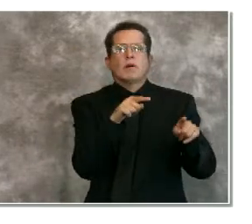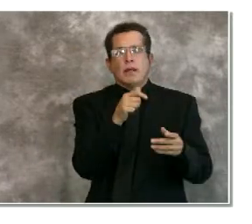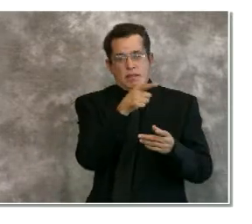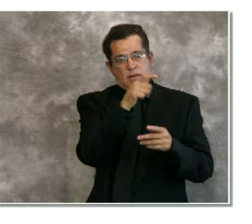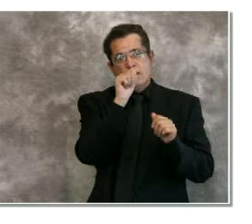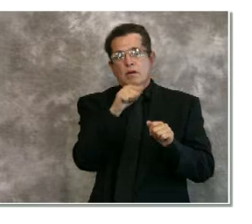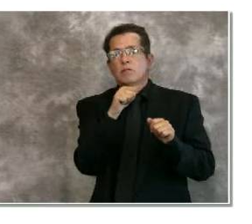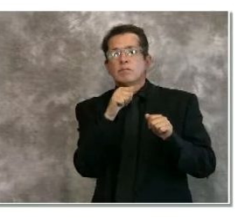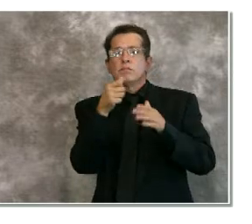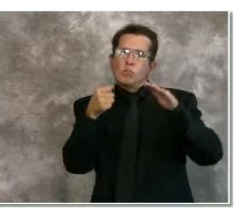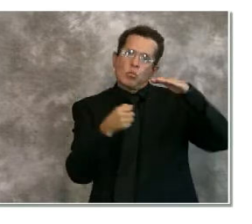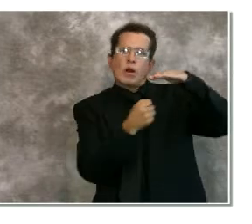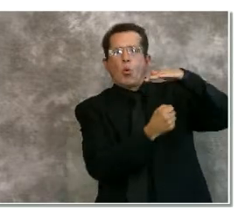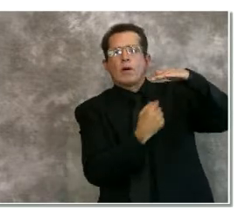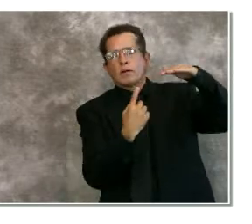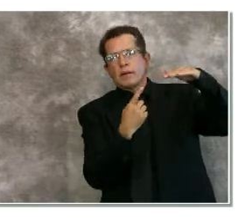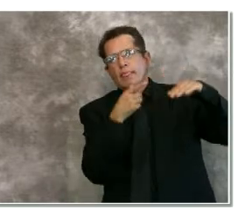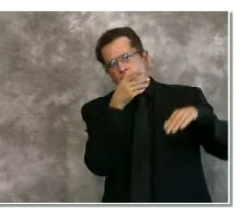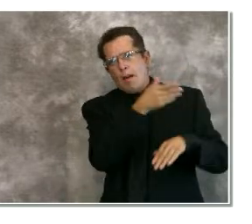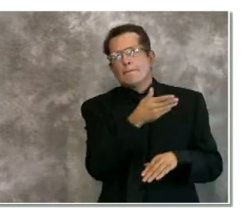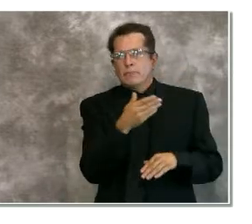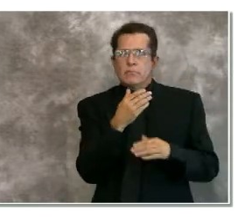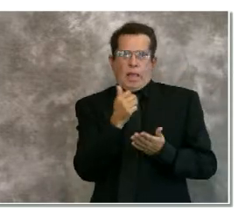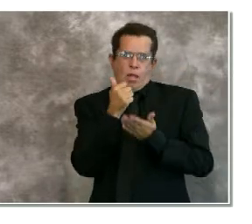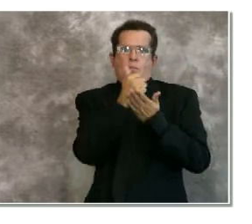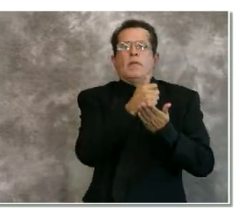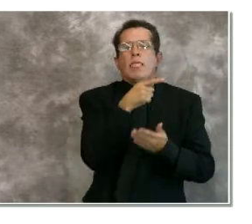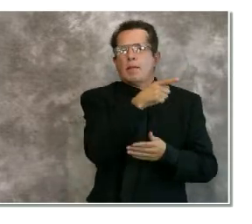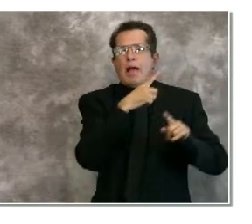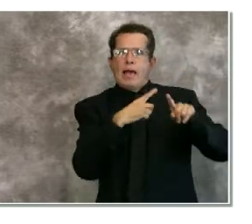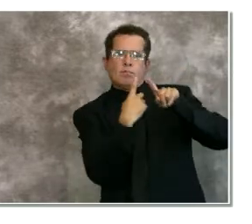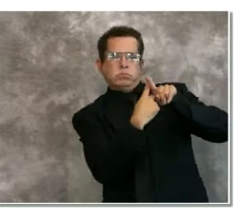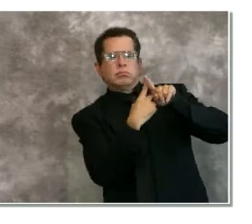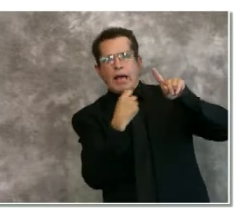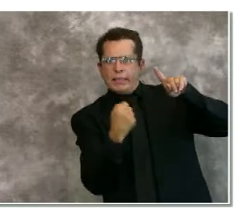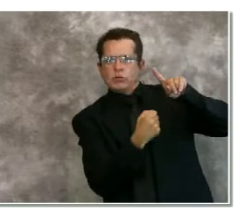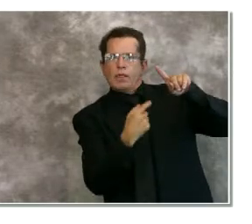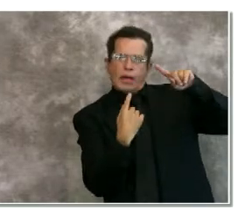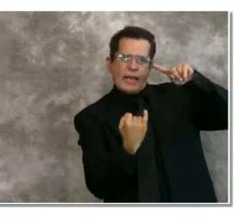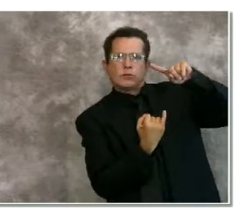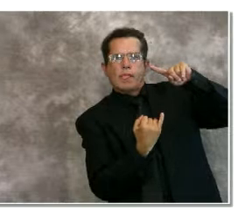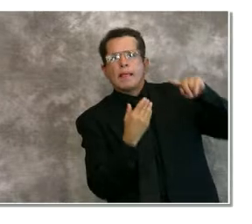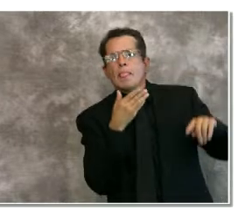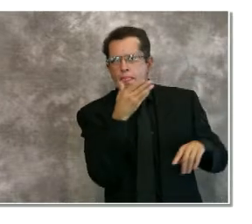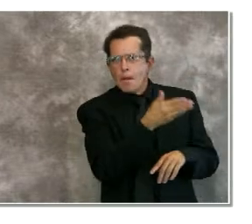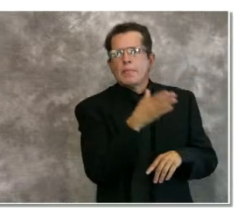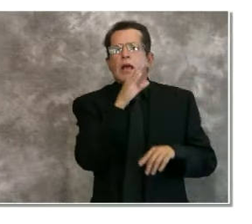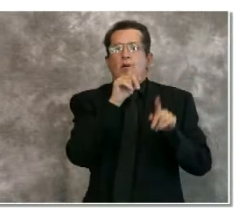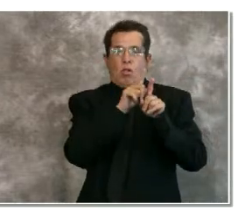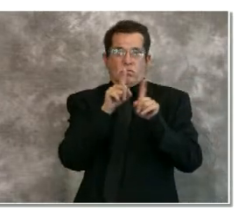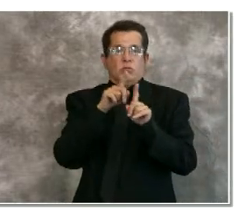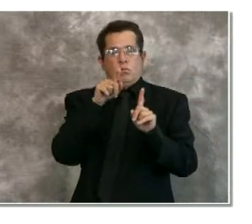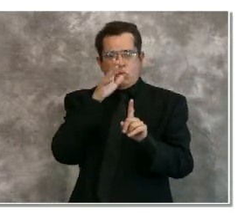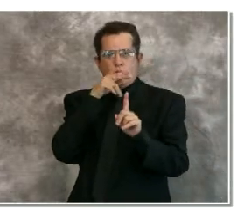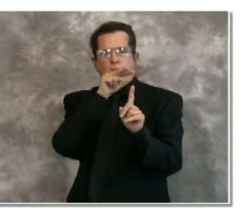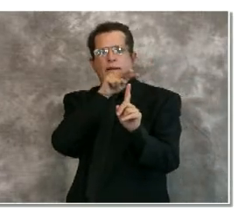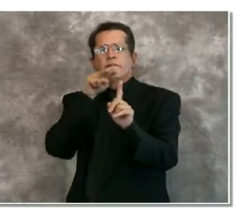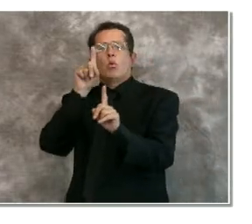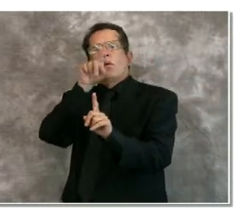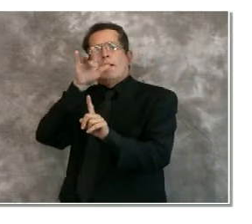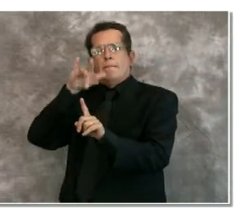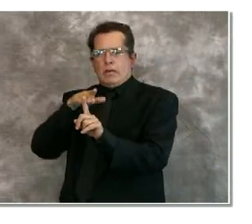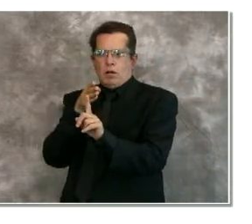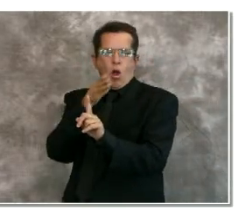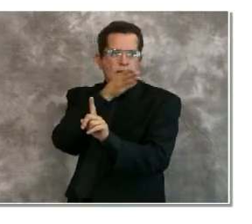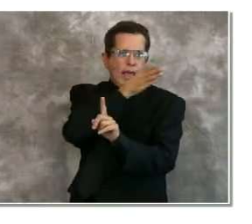removed from the general population and placed in isolation, and also have their close contacts identified so they can